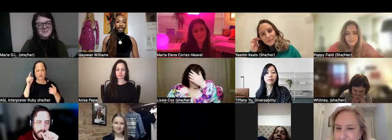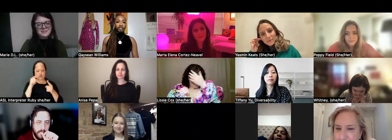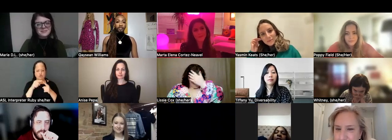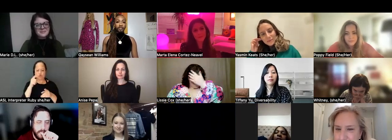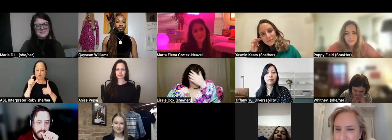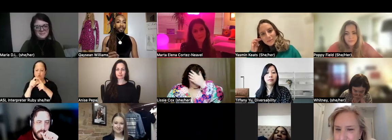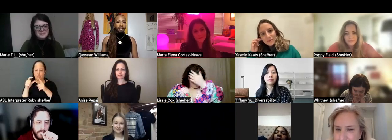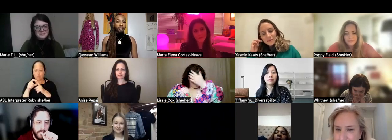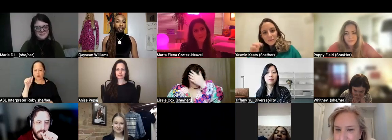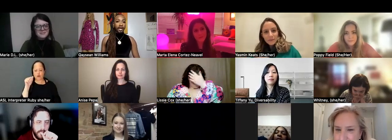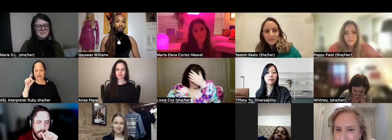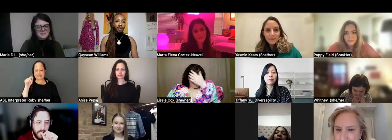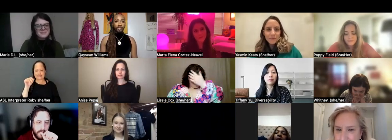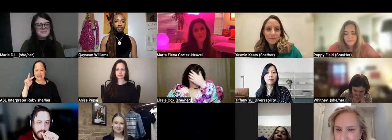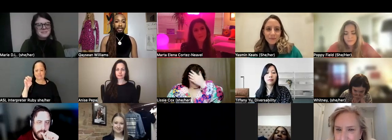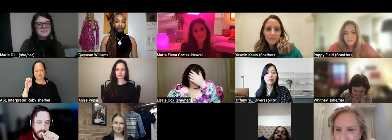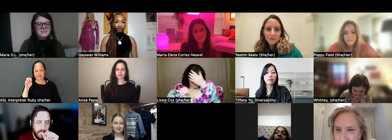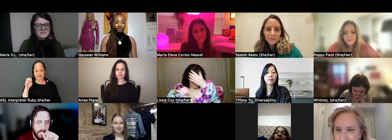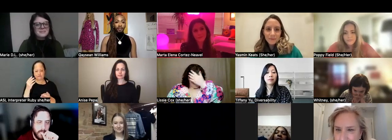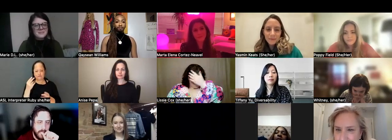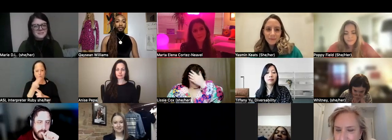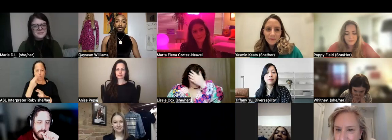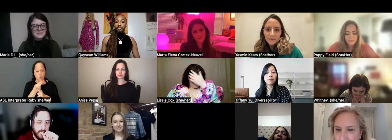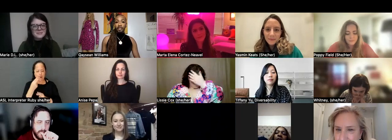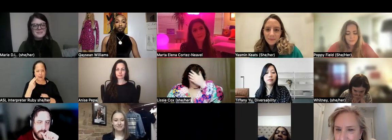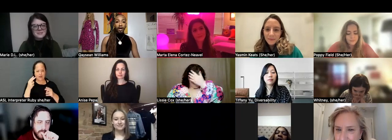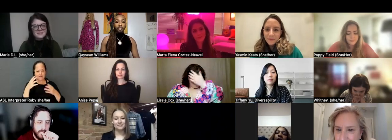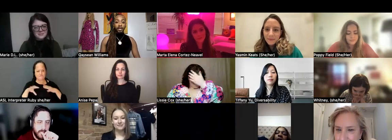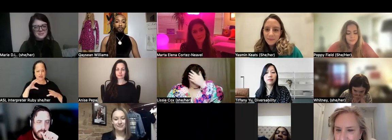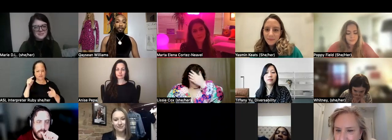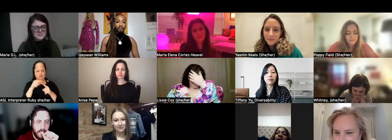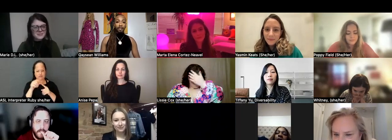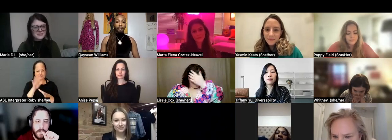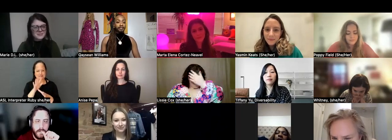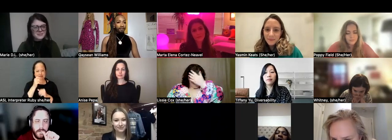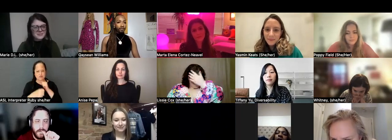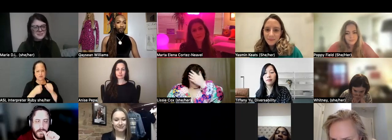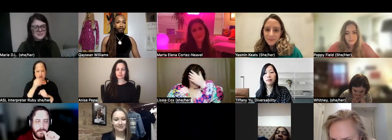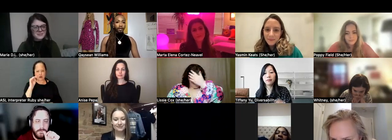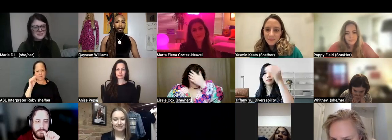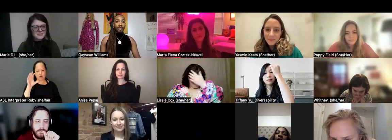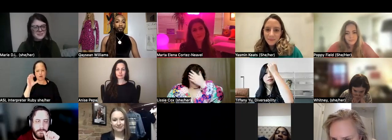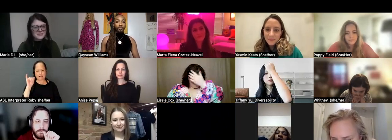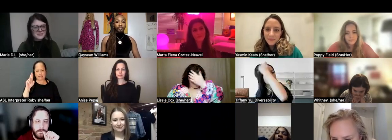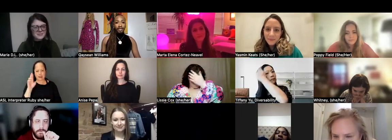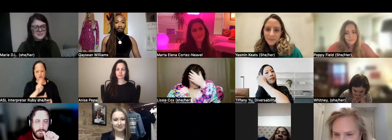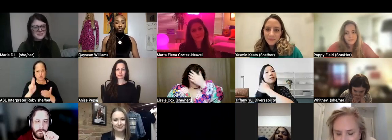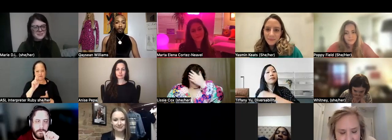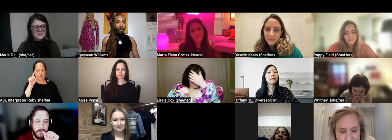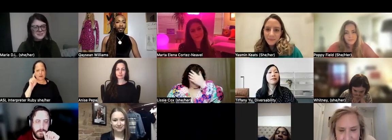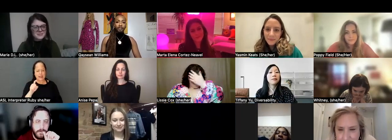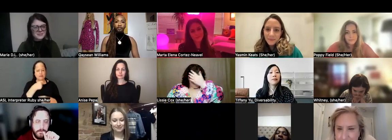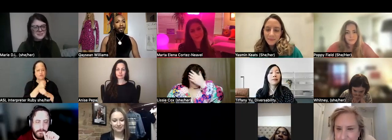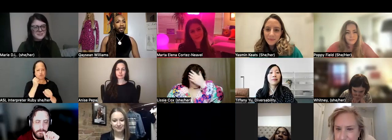wear fashion until my senior year at Montclair State University. And our senior project was adaptive wear. We had to create an adaptive